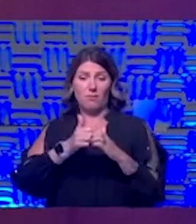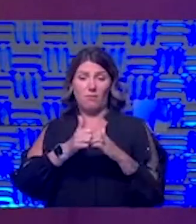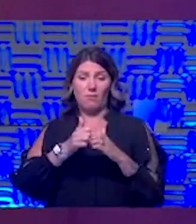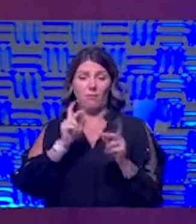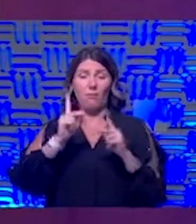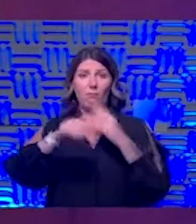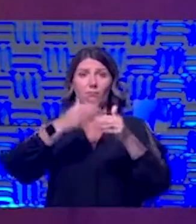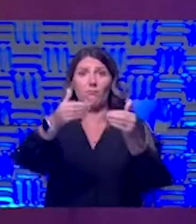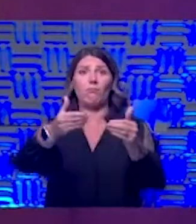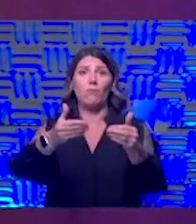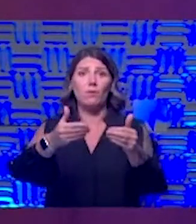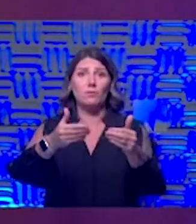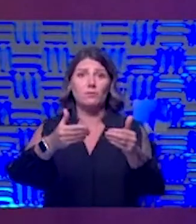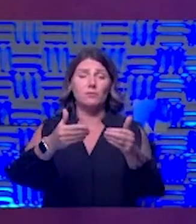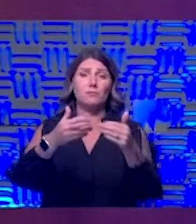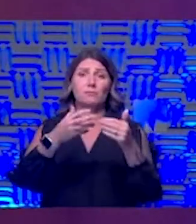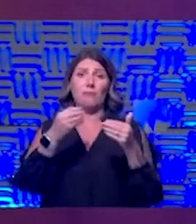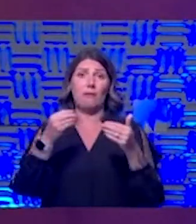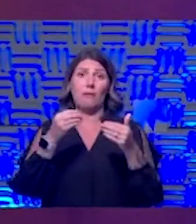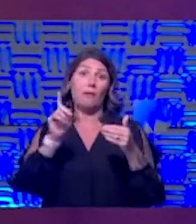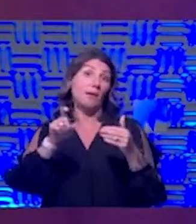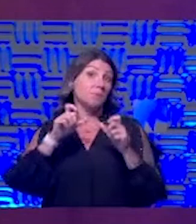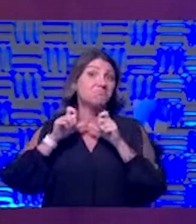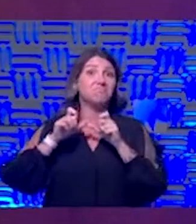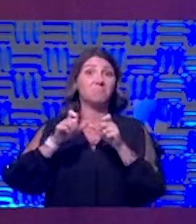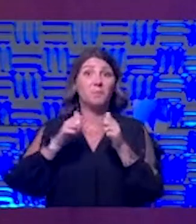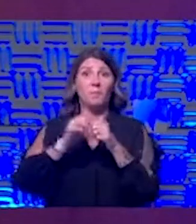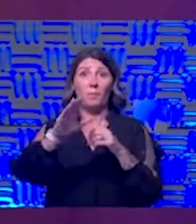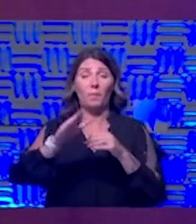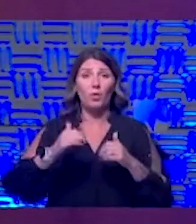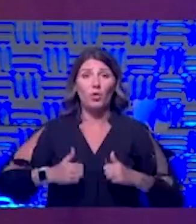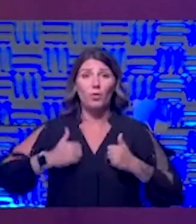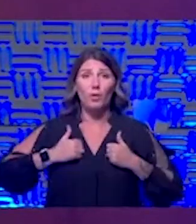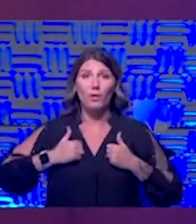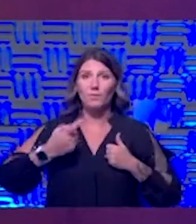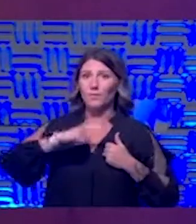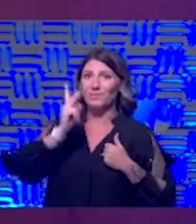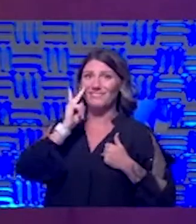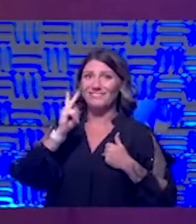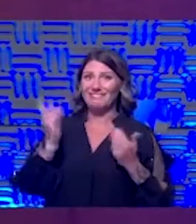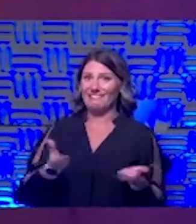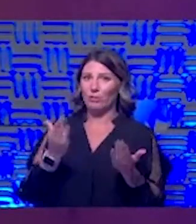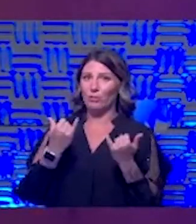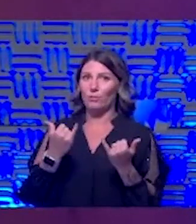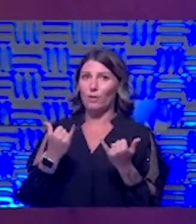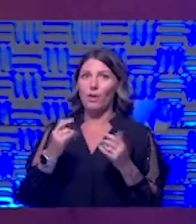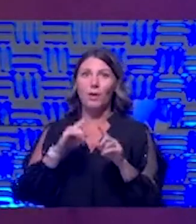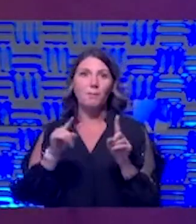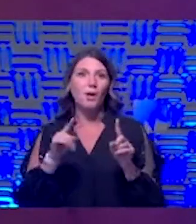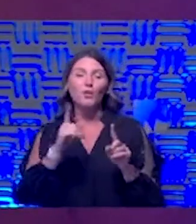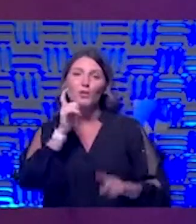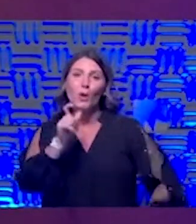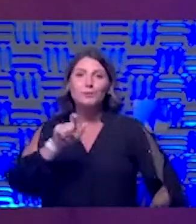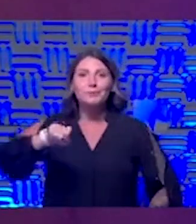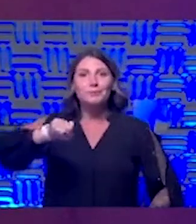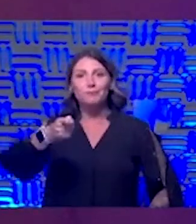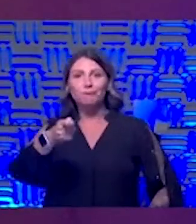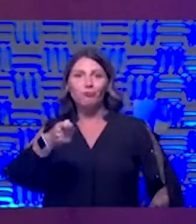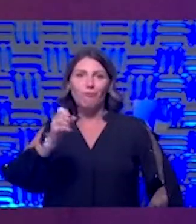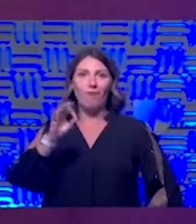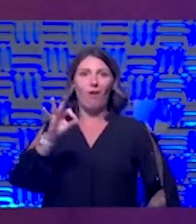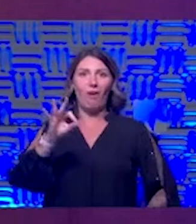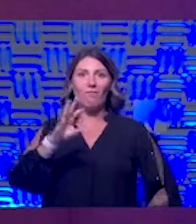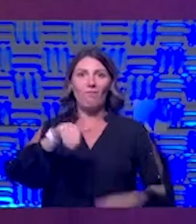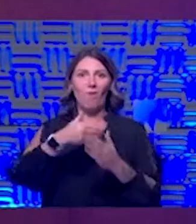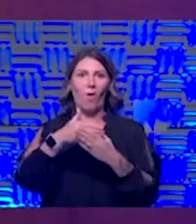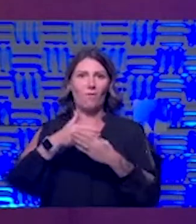process and they had to get on with their lives. And I think that's what we're seeing here. But you don't get to just turn off those psychological defenses.